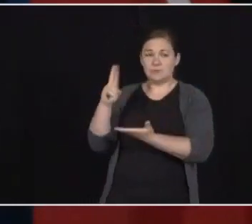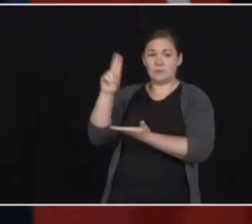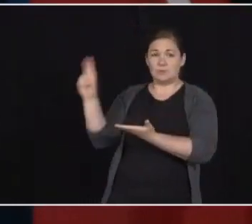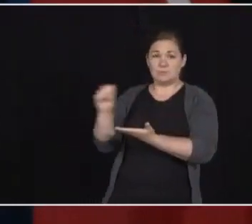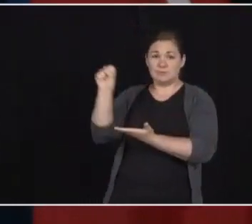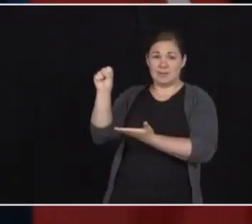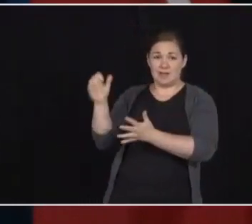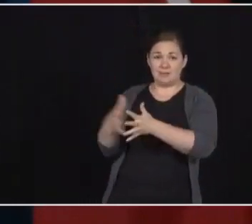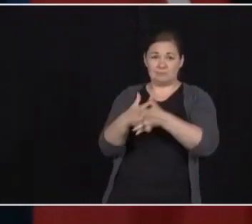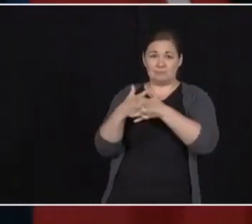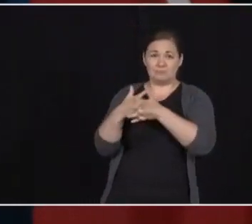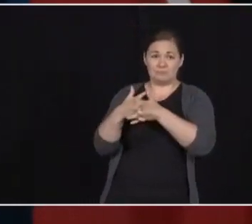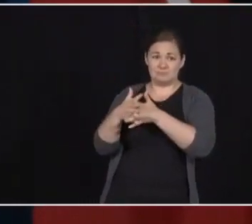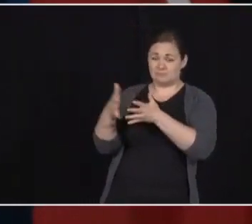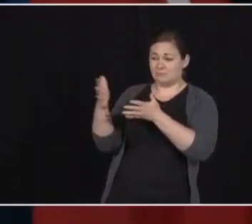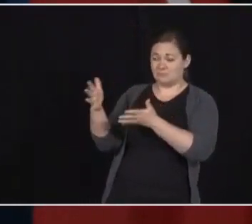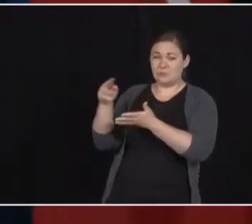home.